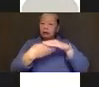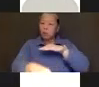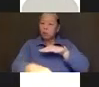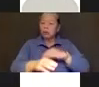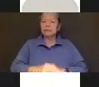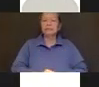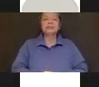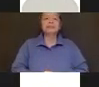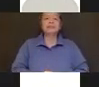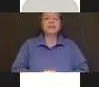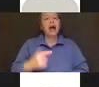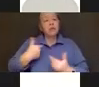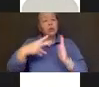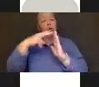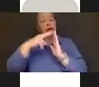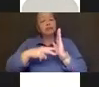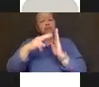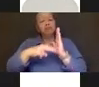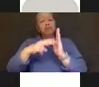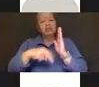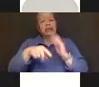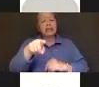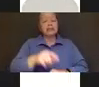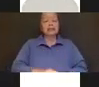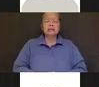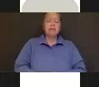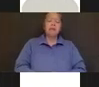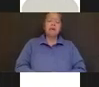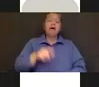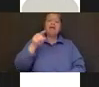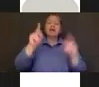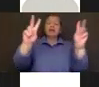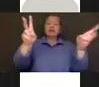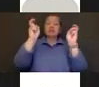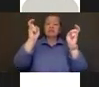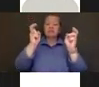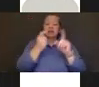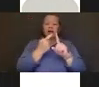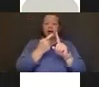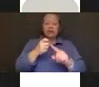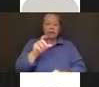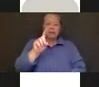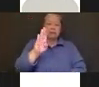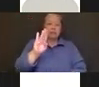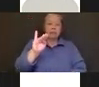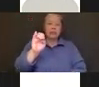Okay, and I'll read this. This is from Debbie Kramer's